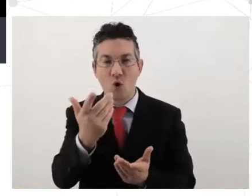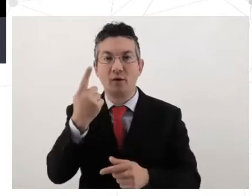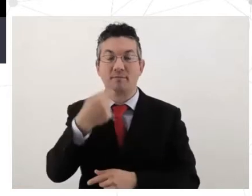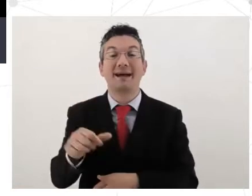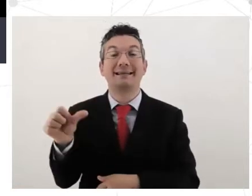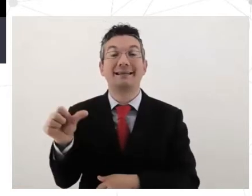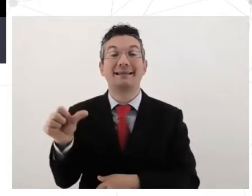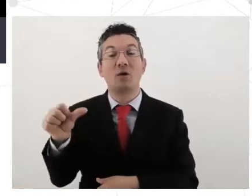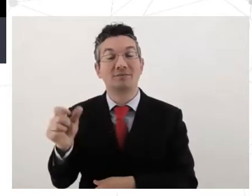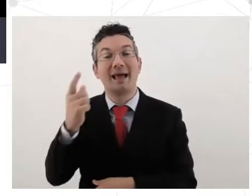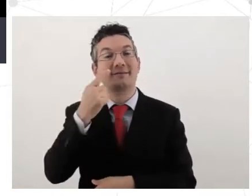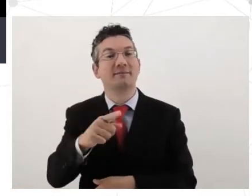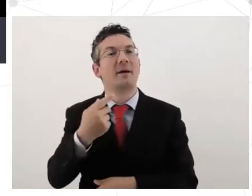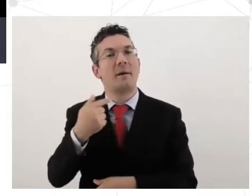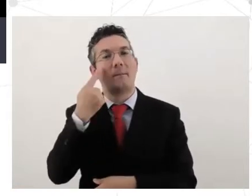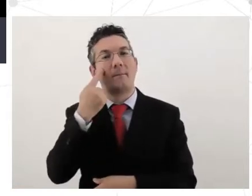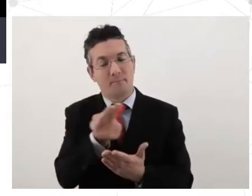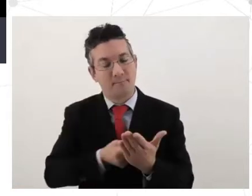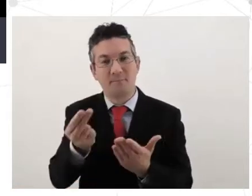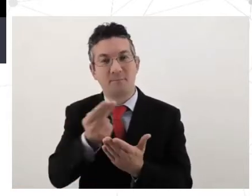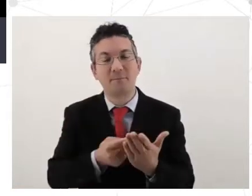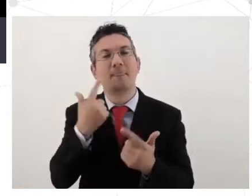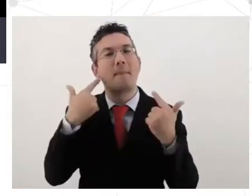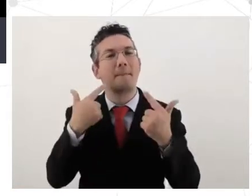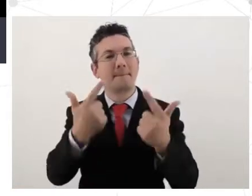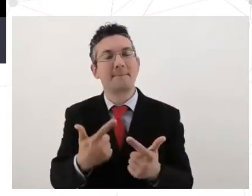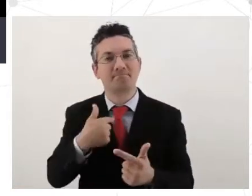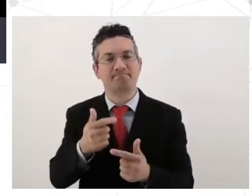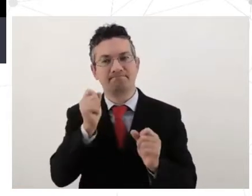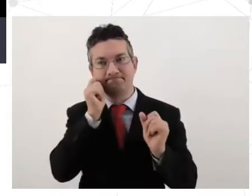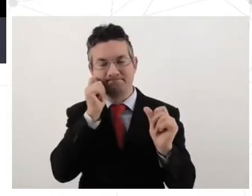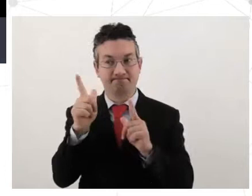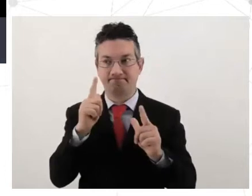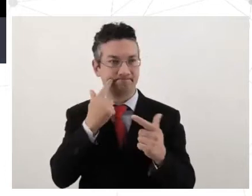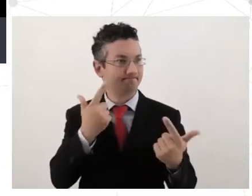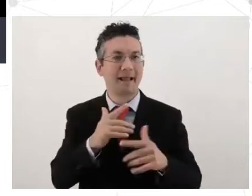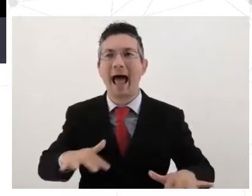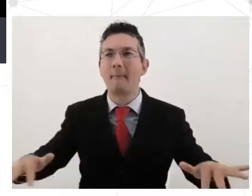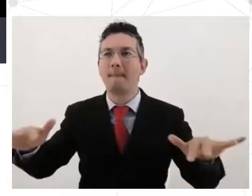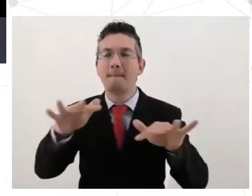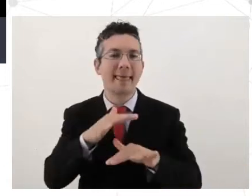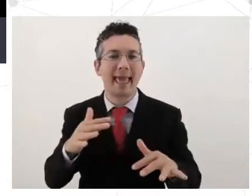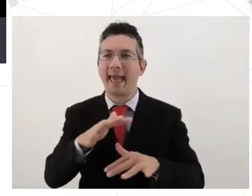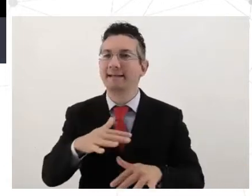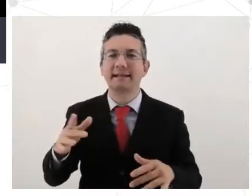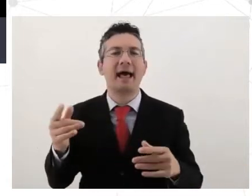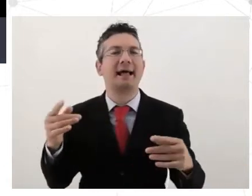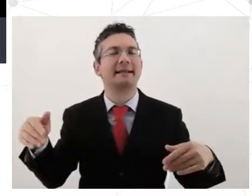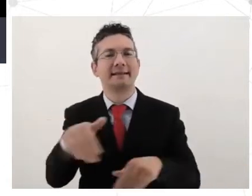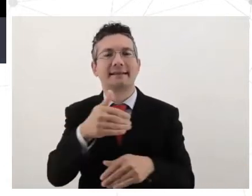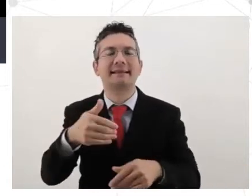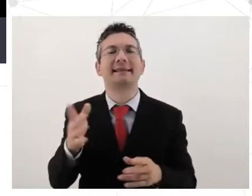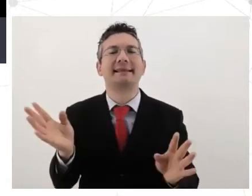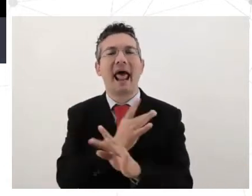beacon sound or a slightly more refined one. Entirely up to you which one you